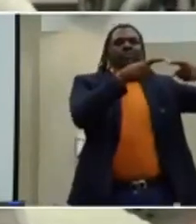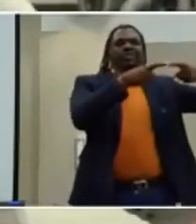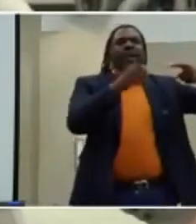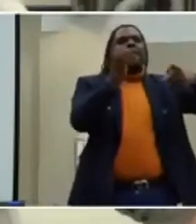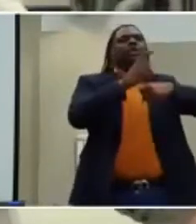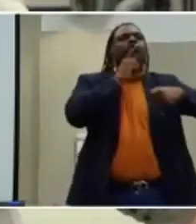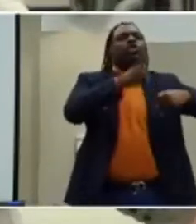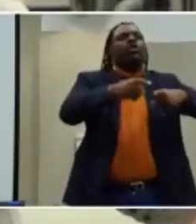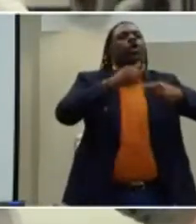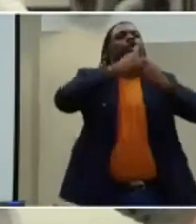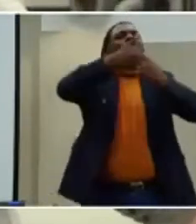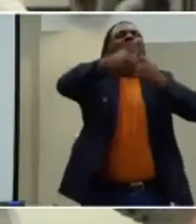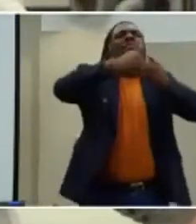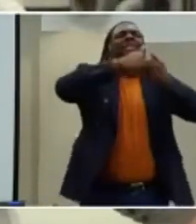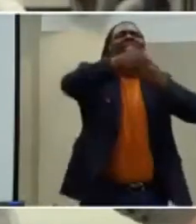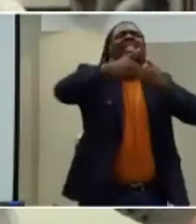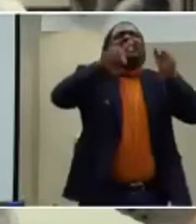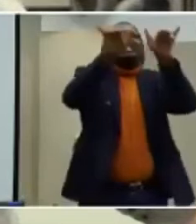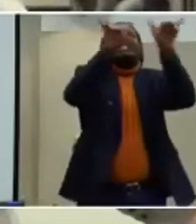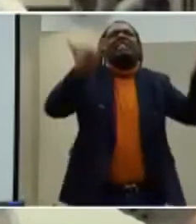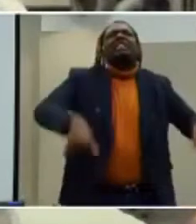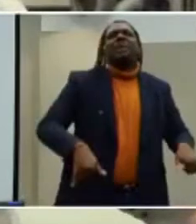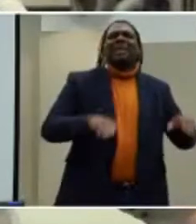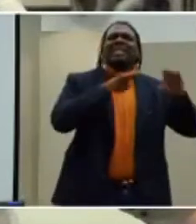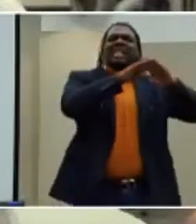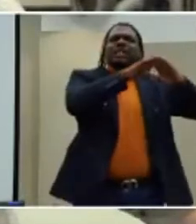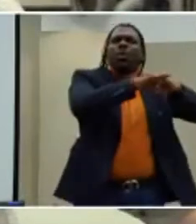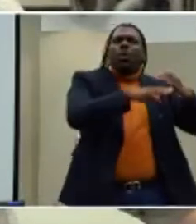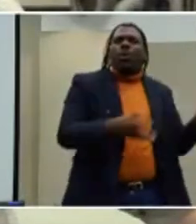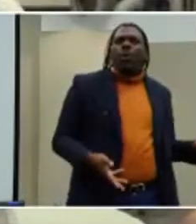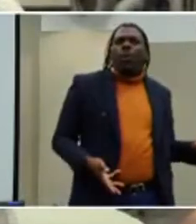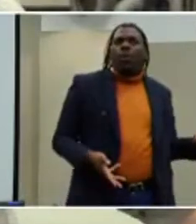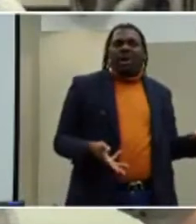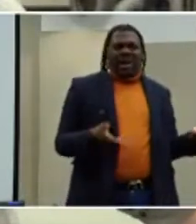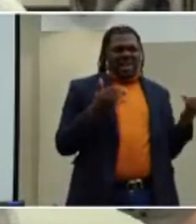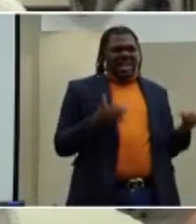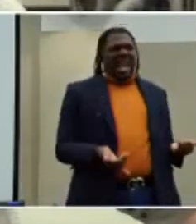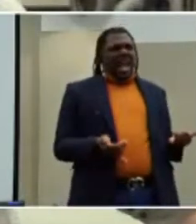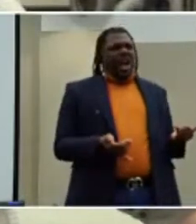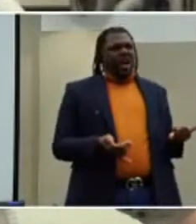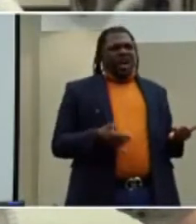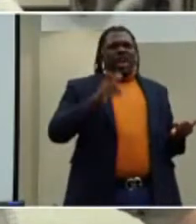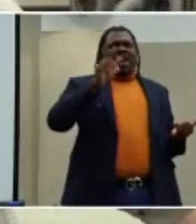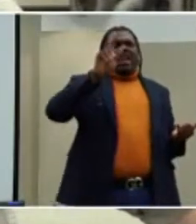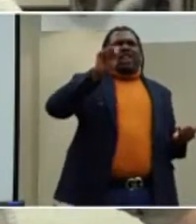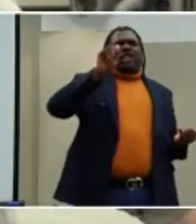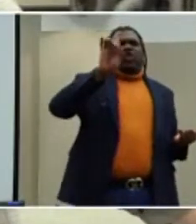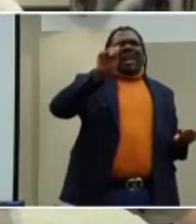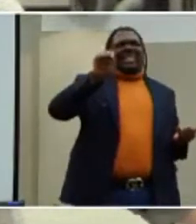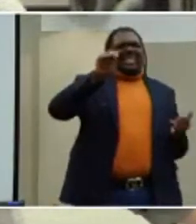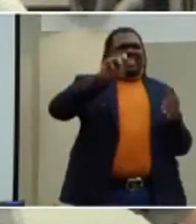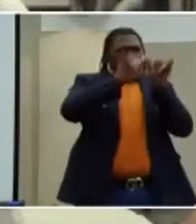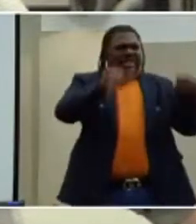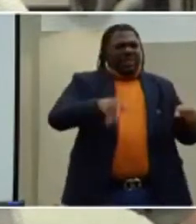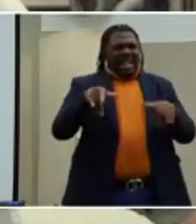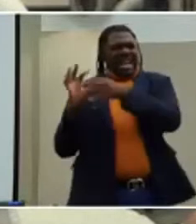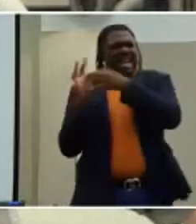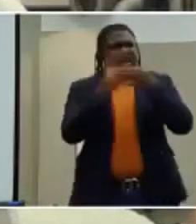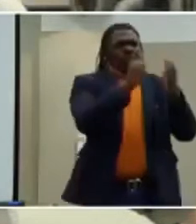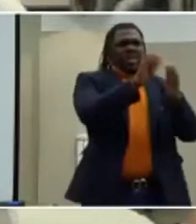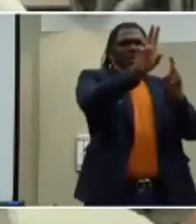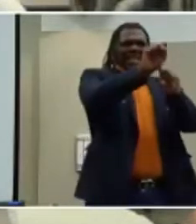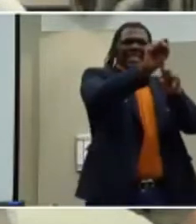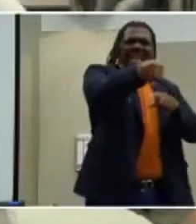sure that our transportation system is accessible, because even the paratransit system, although it's connected with the buses